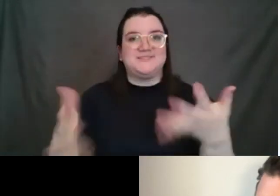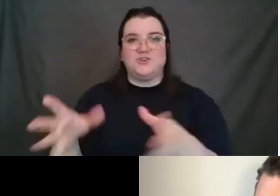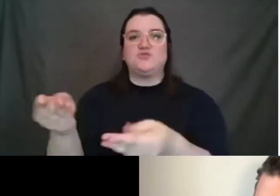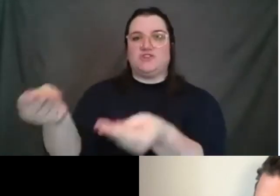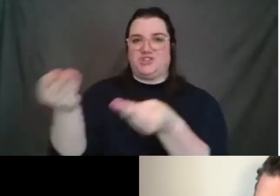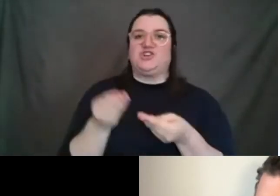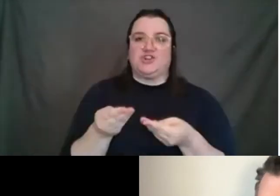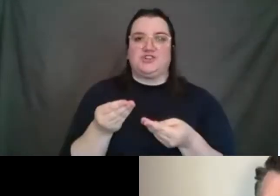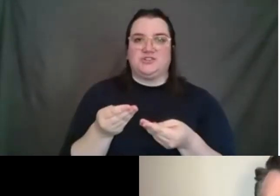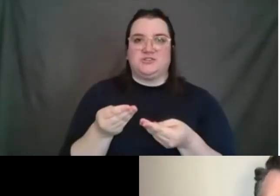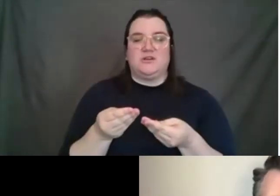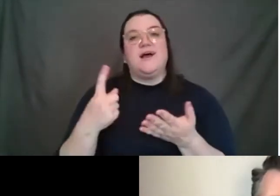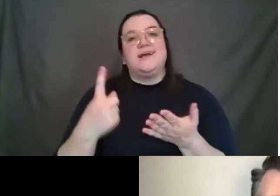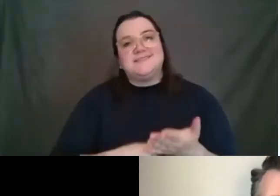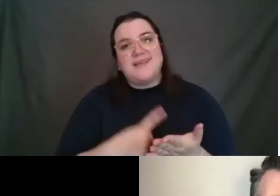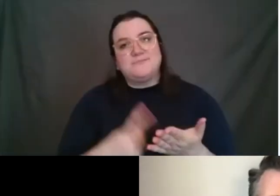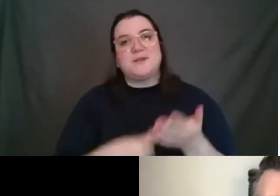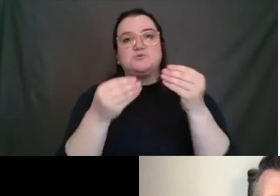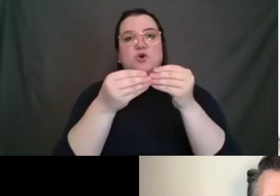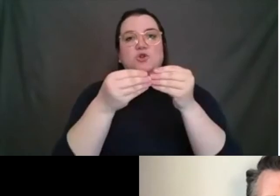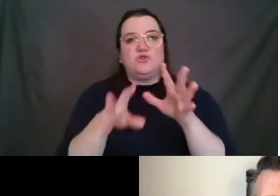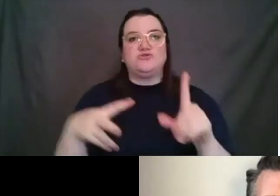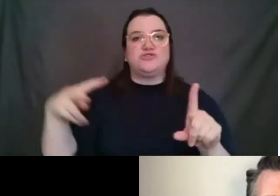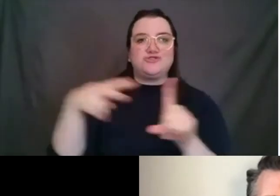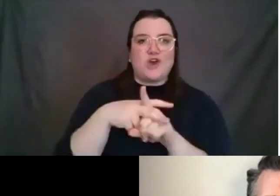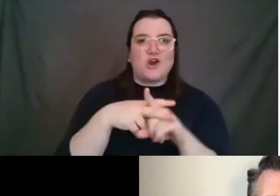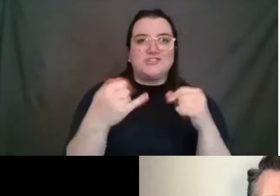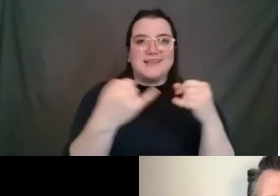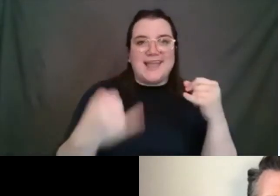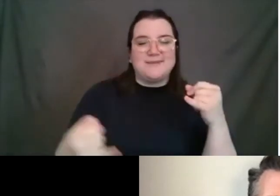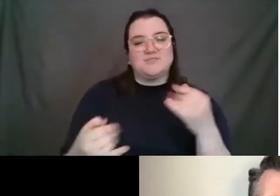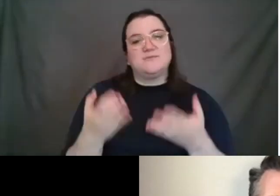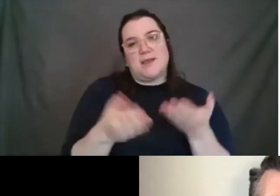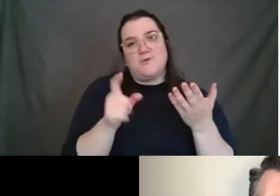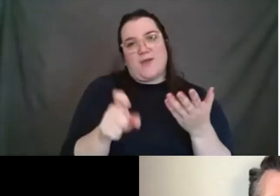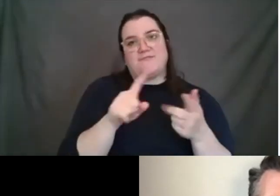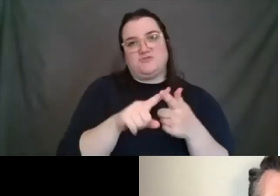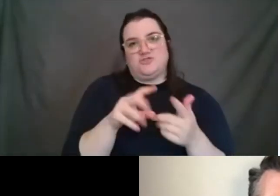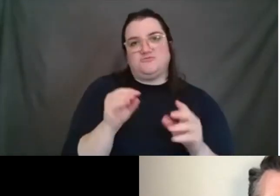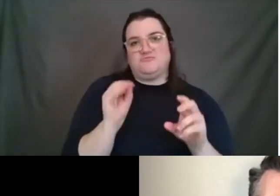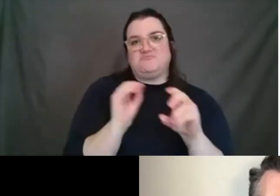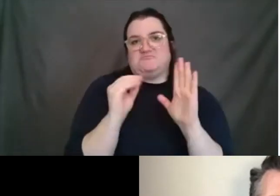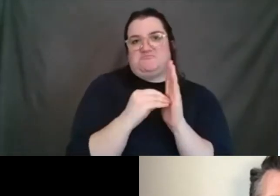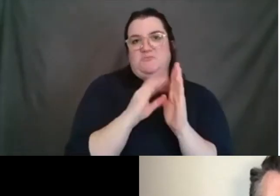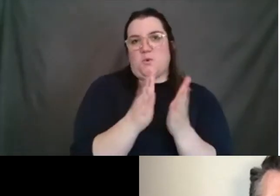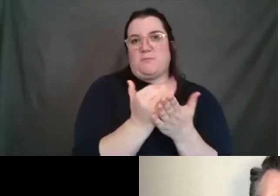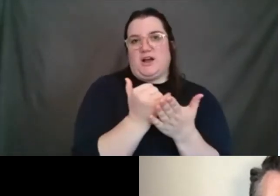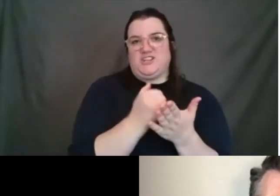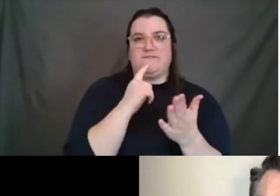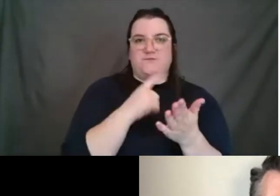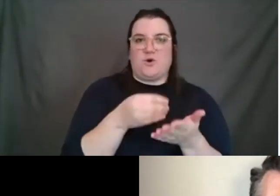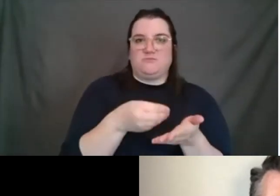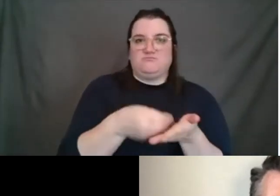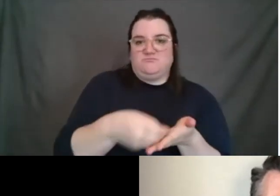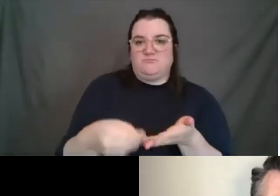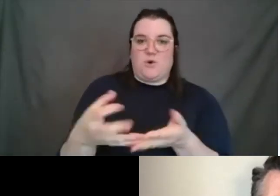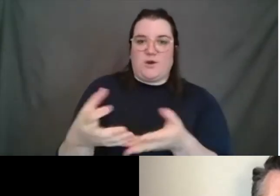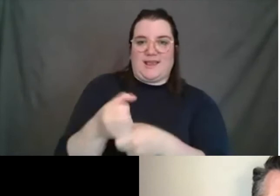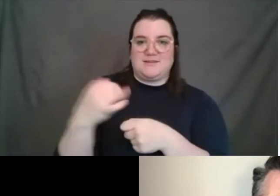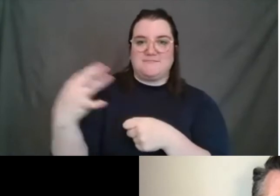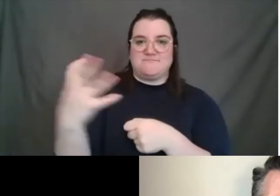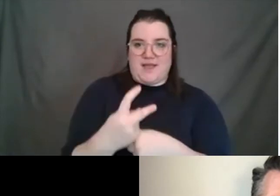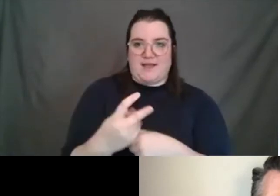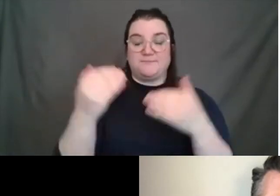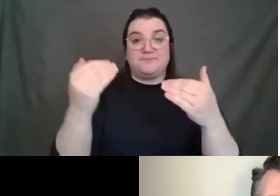our charging cables around the way, so you may have to budget additionally for getting some of those back. In terms of security, I think one of the things is just making sure